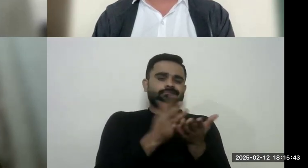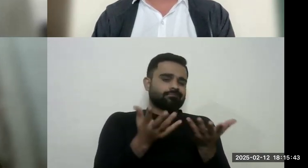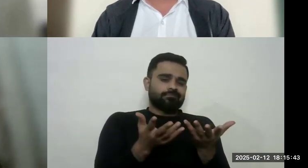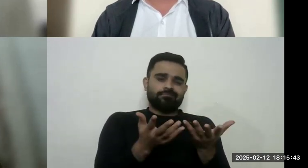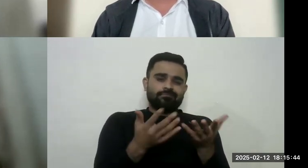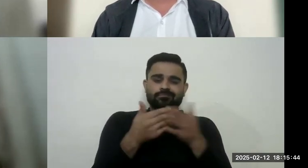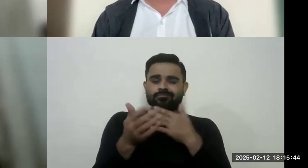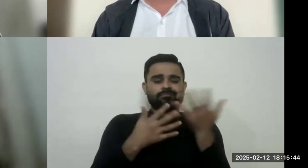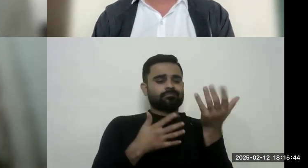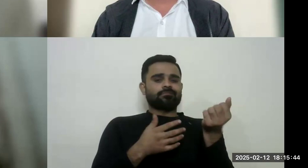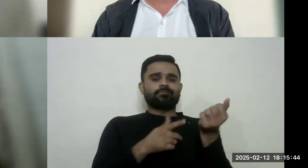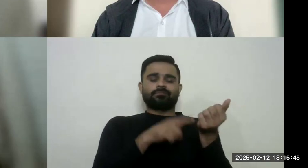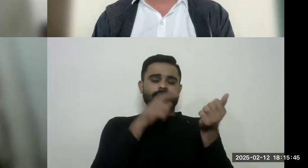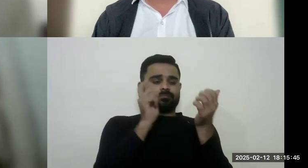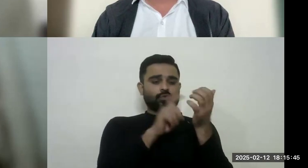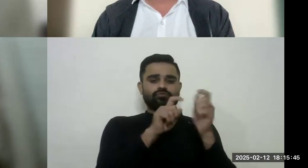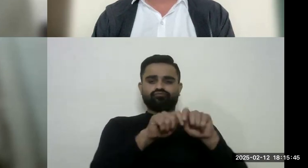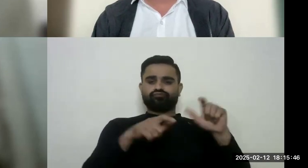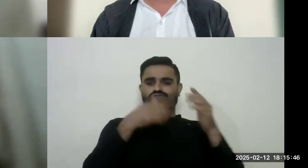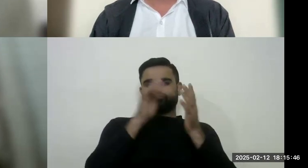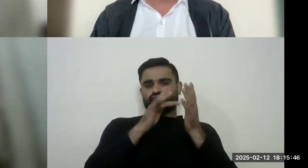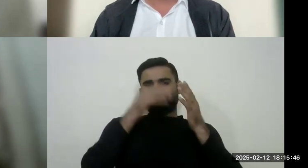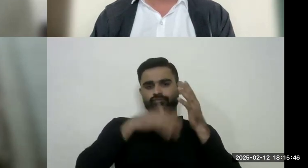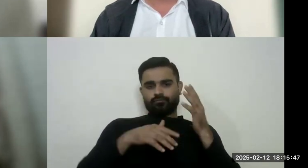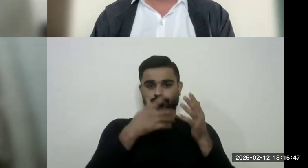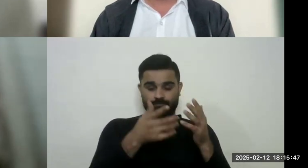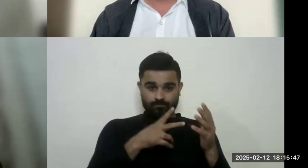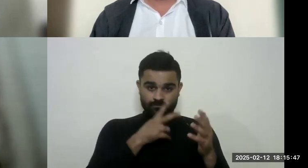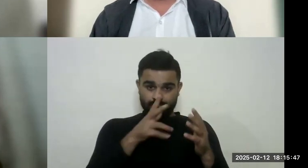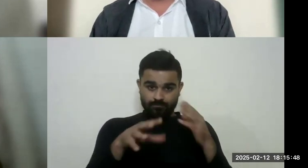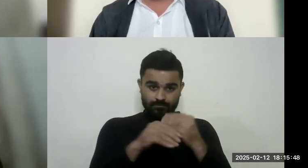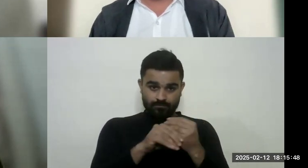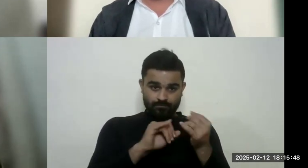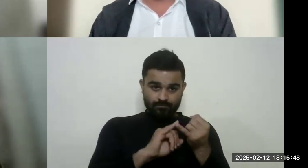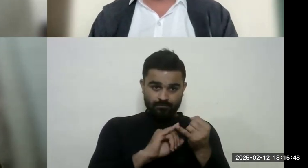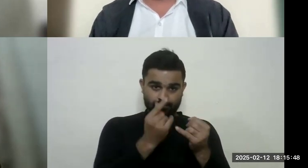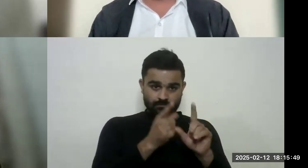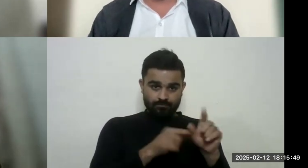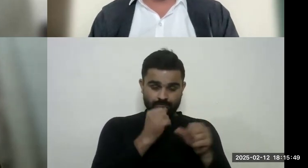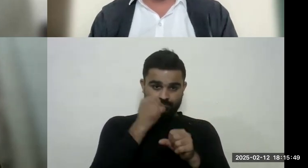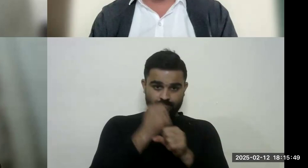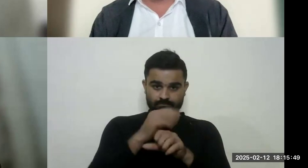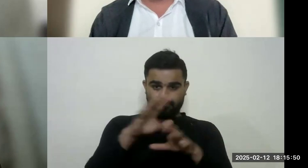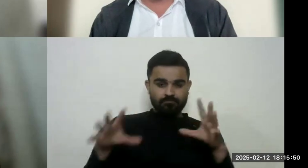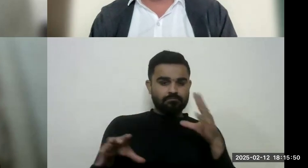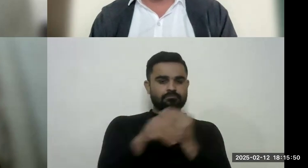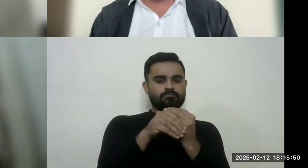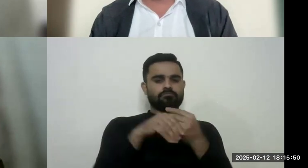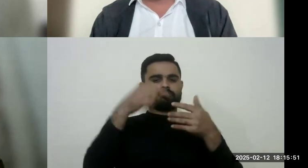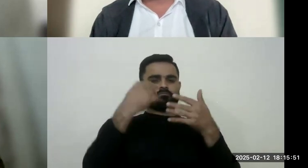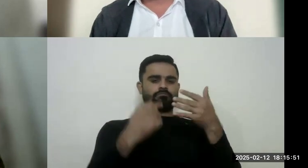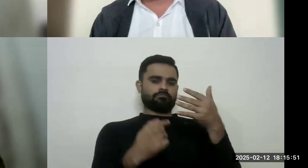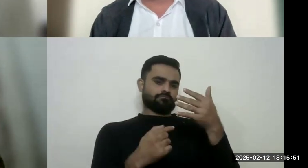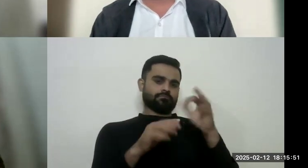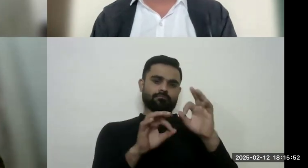in handy. So would you like to add to what I just said, Suyog? Now you almost covered all the points.